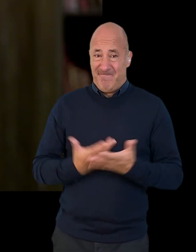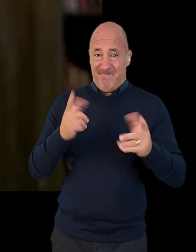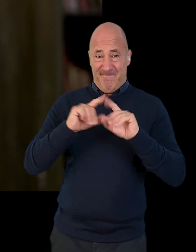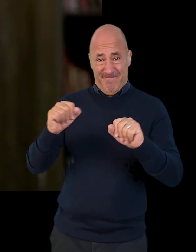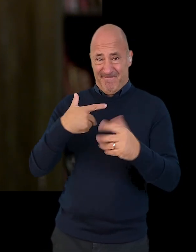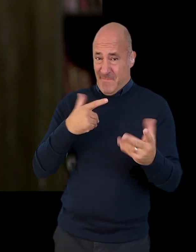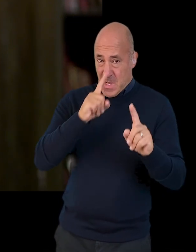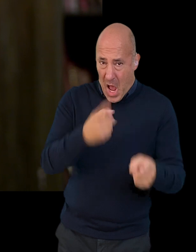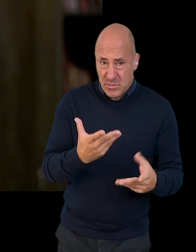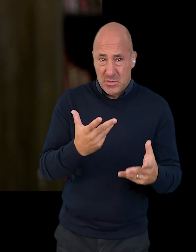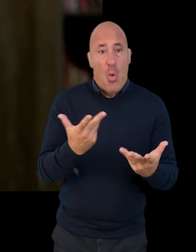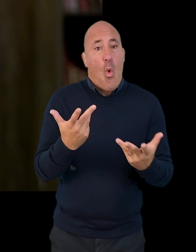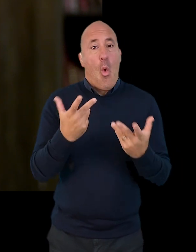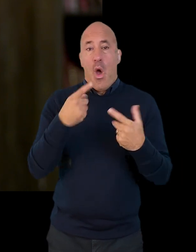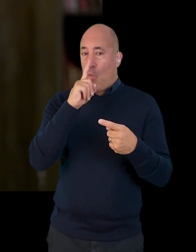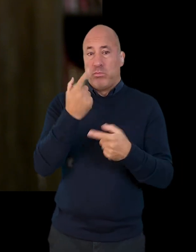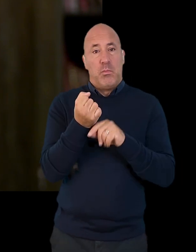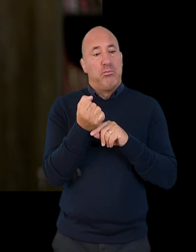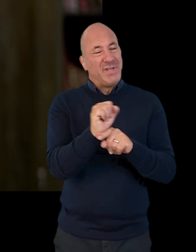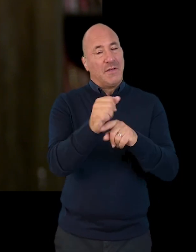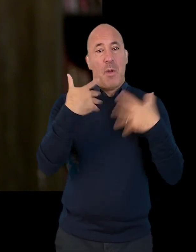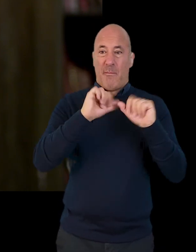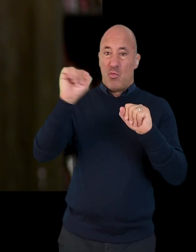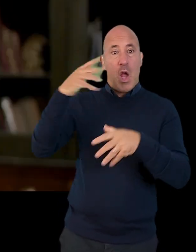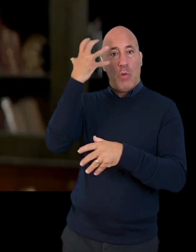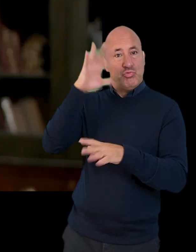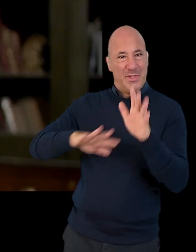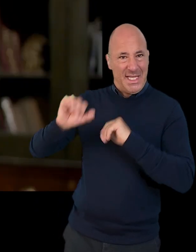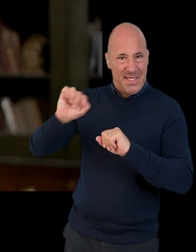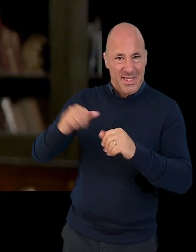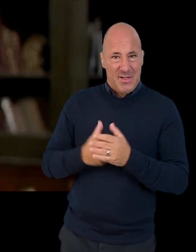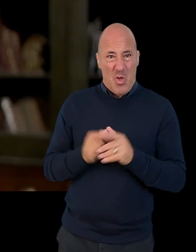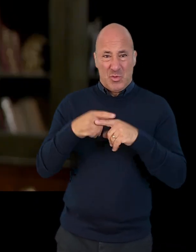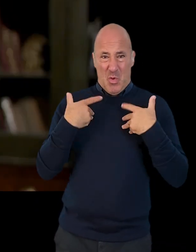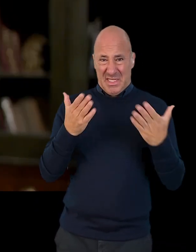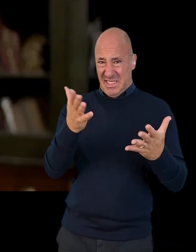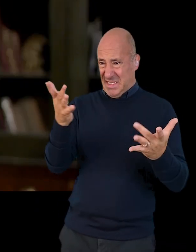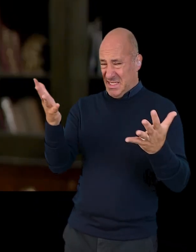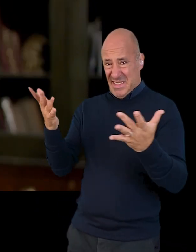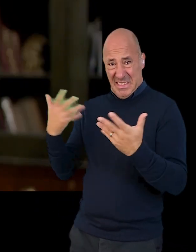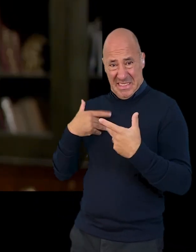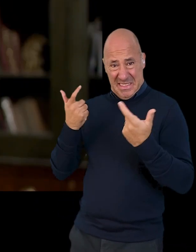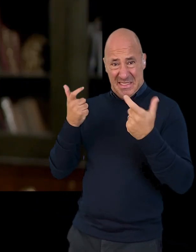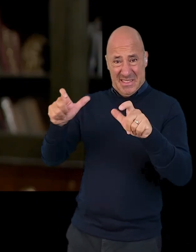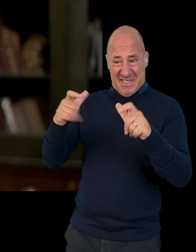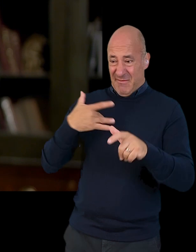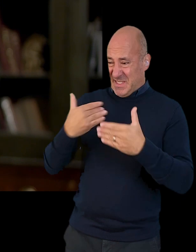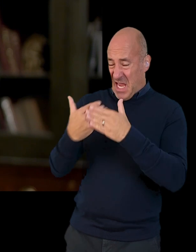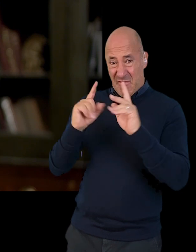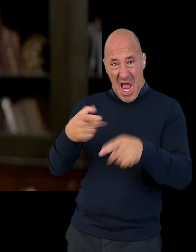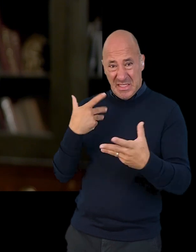either can't or won't protect you from that serious harm, and that there isn't anywhere else that you can go in the